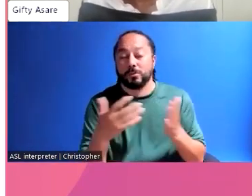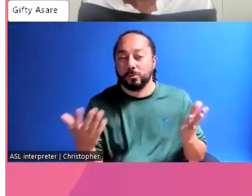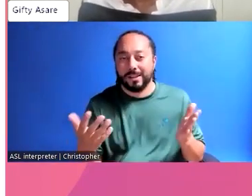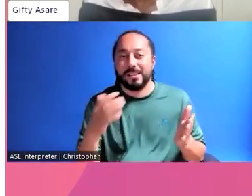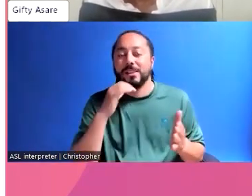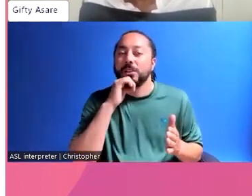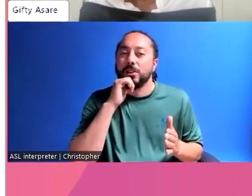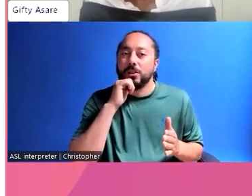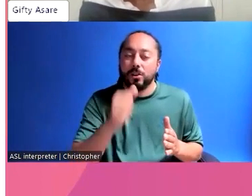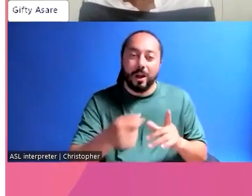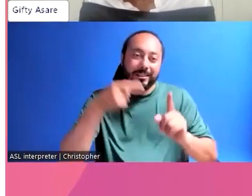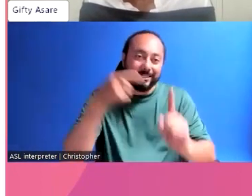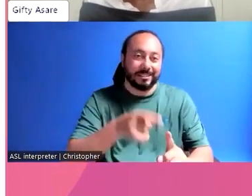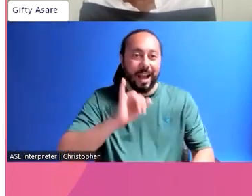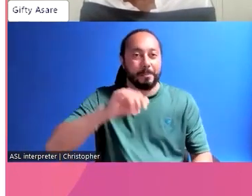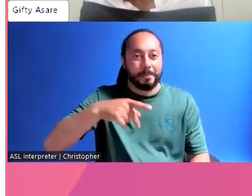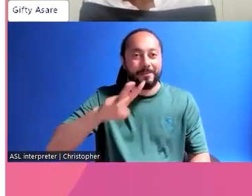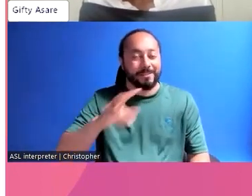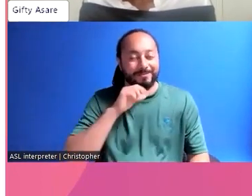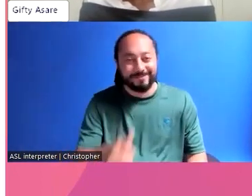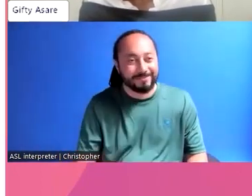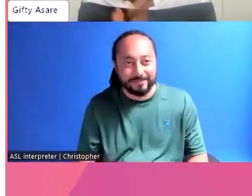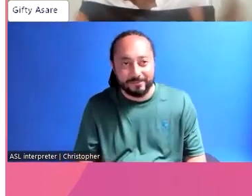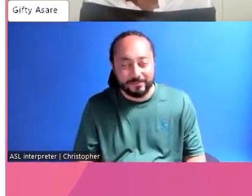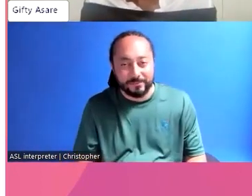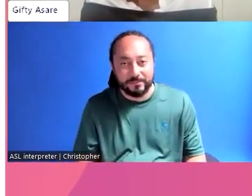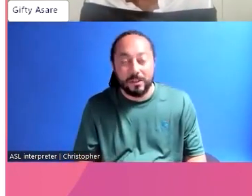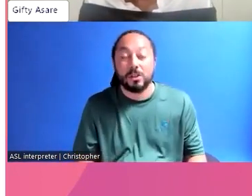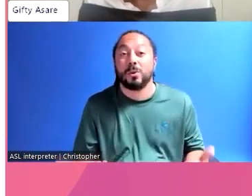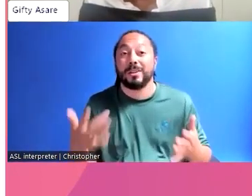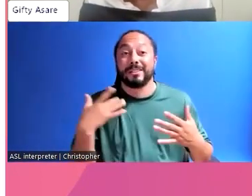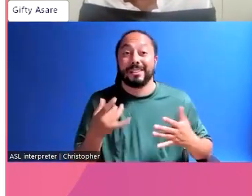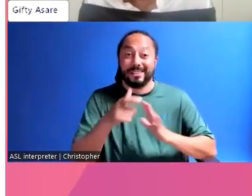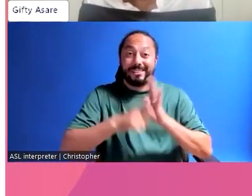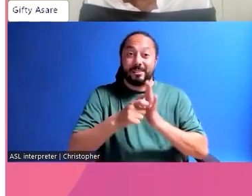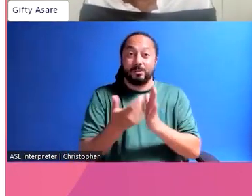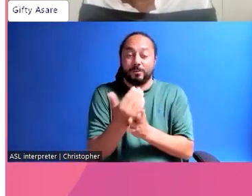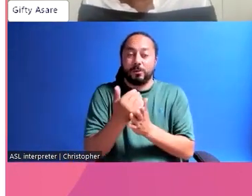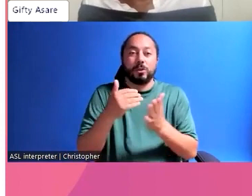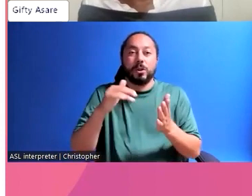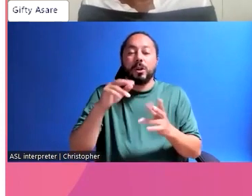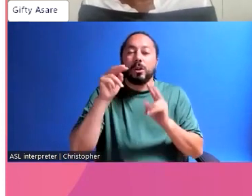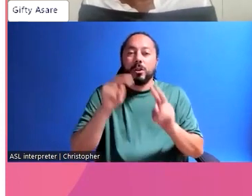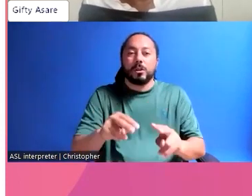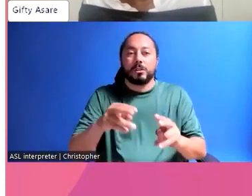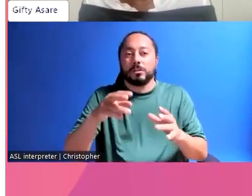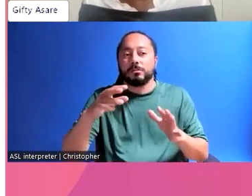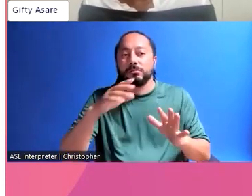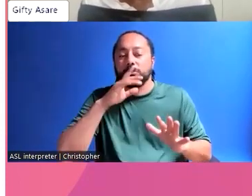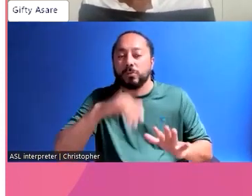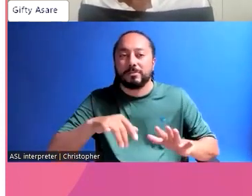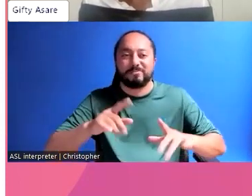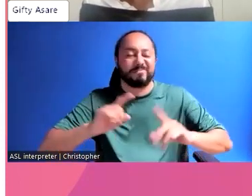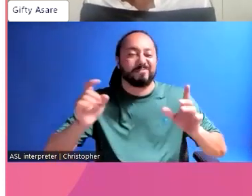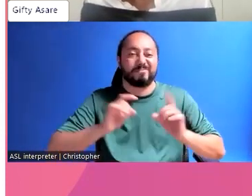to intimate partner violence. And so they looked at violence as a whole, injury, crime, calamities, and